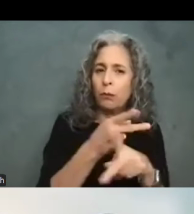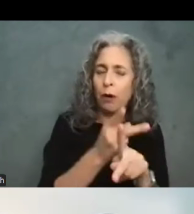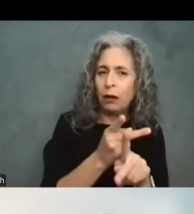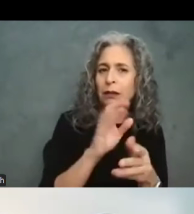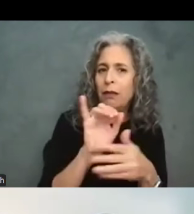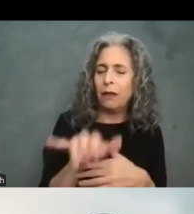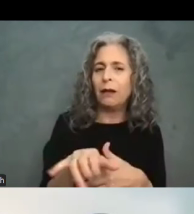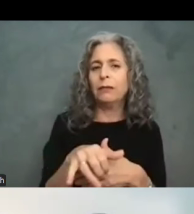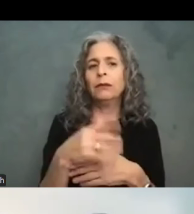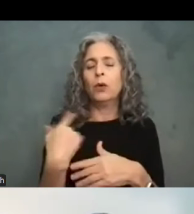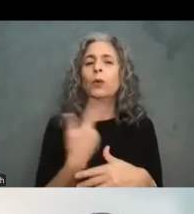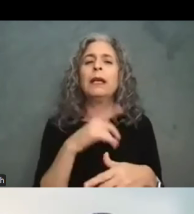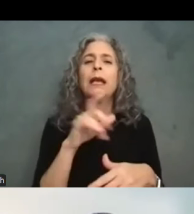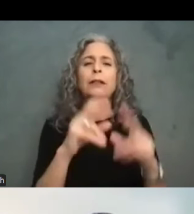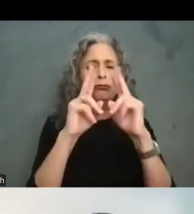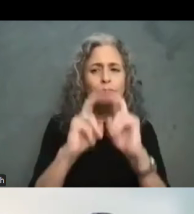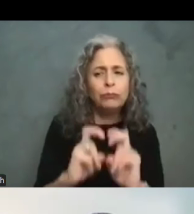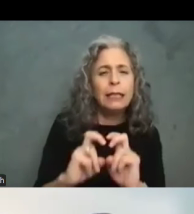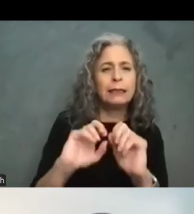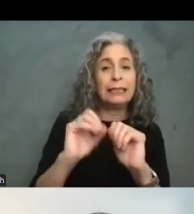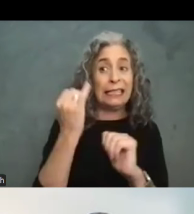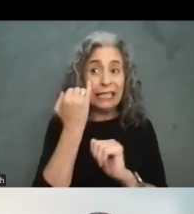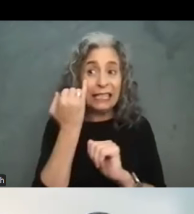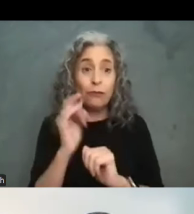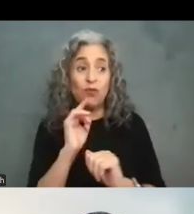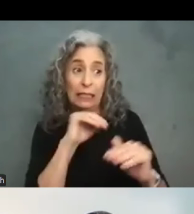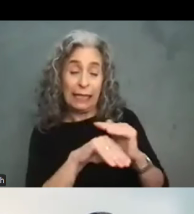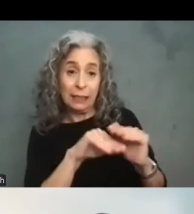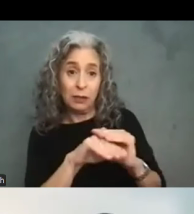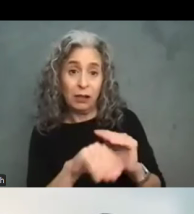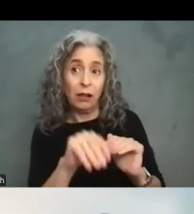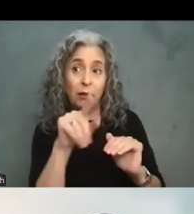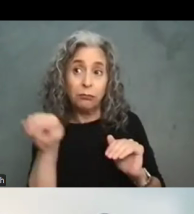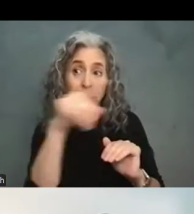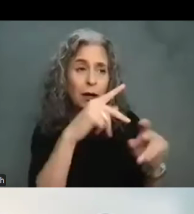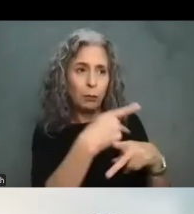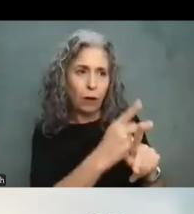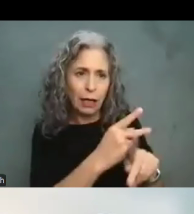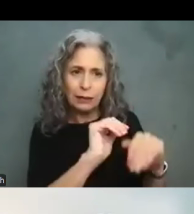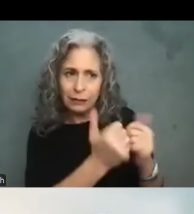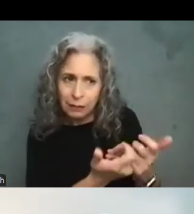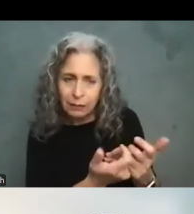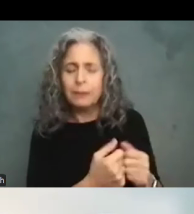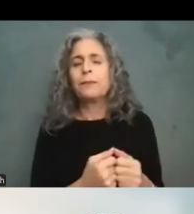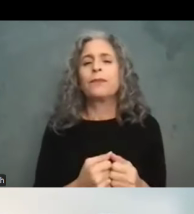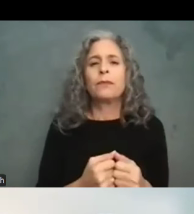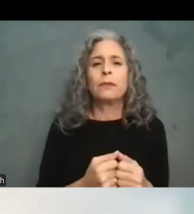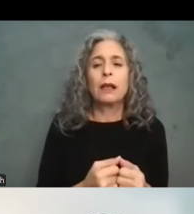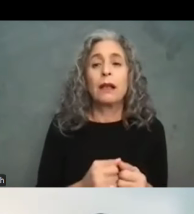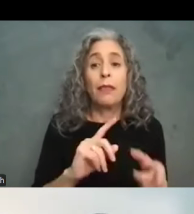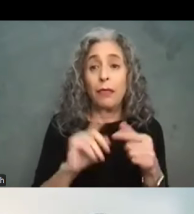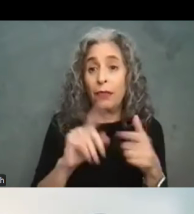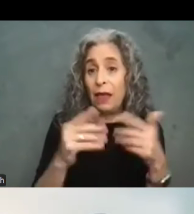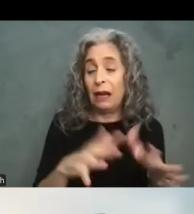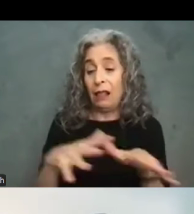we had to assess how accessible other people's products were. I also then, once I